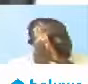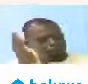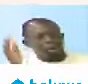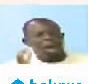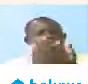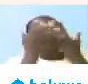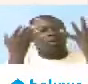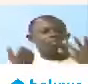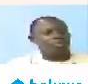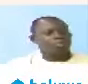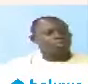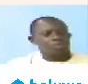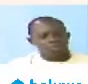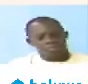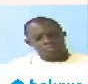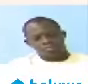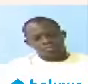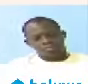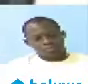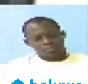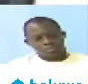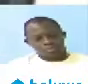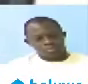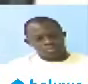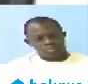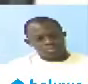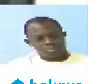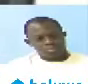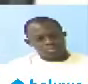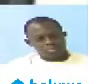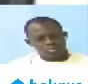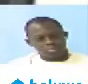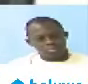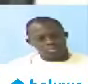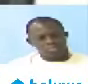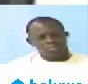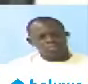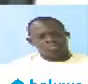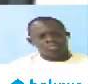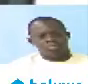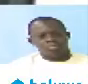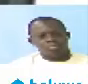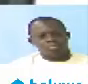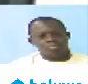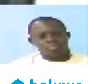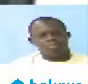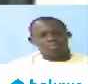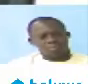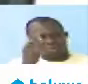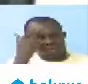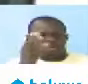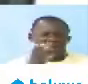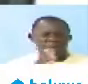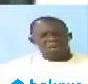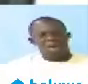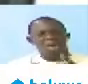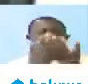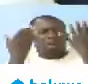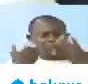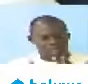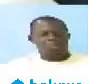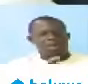you? Almo jelu. The more we are demanding, we were a little bit many.